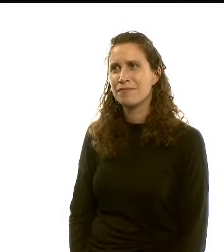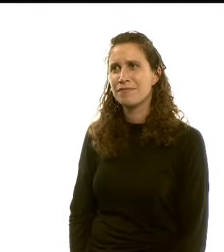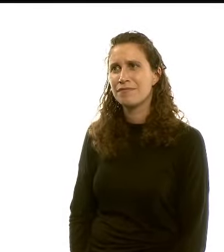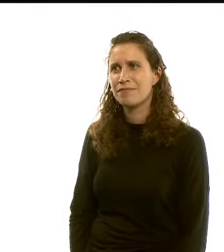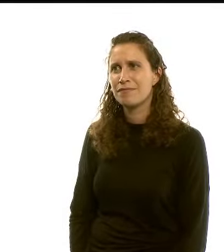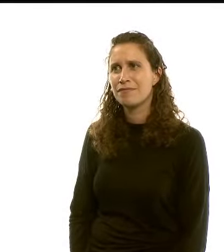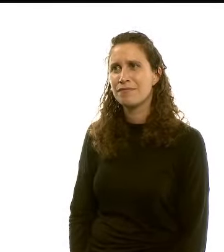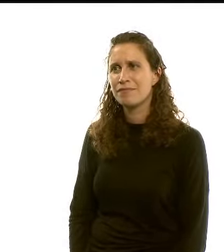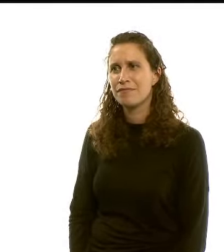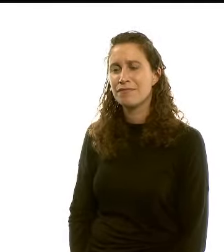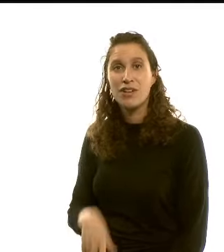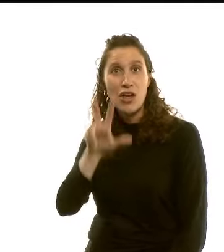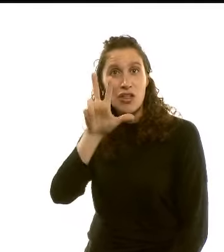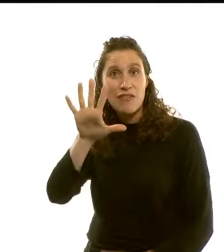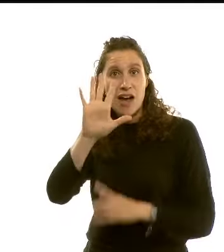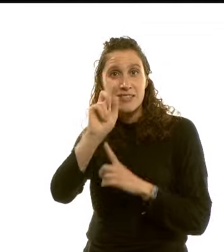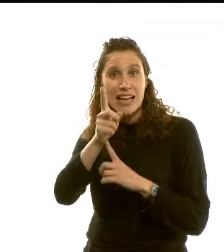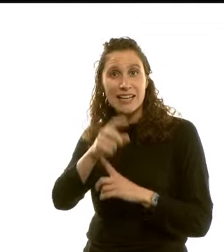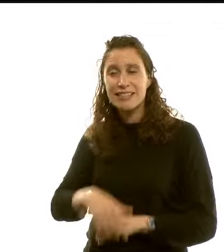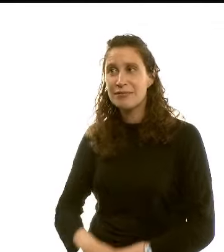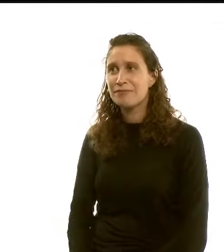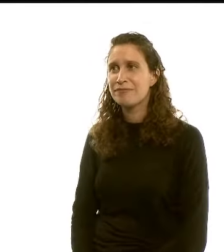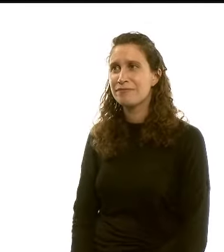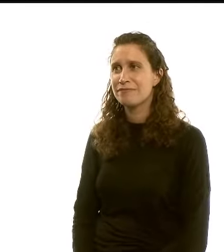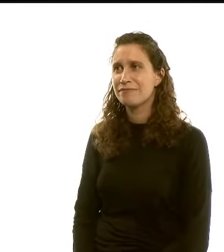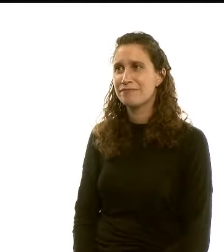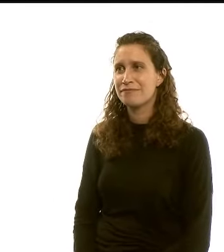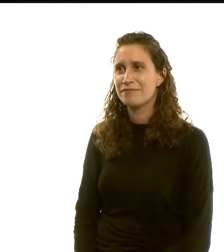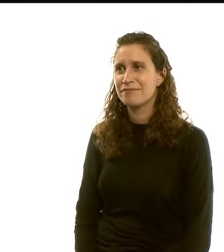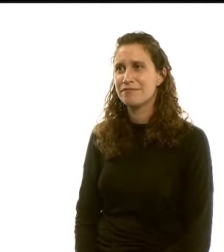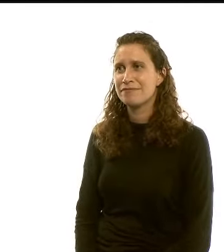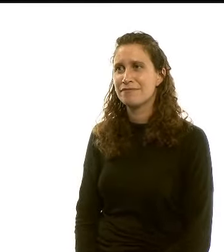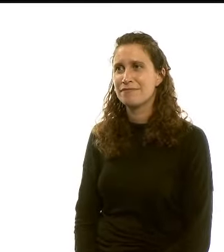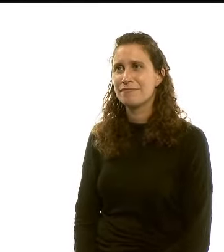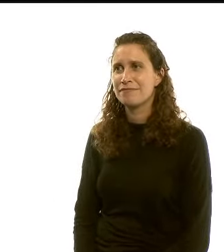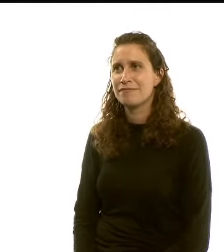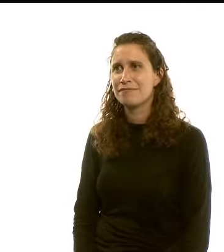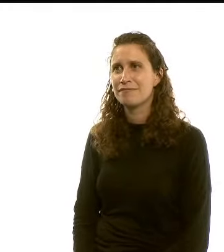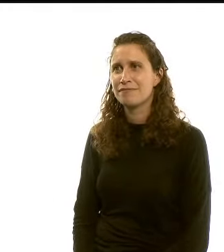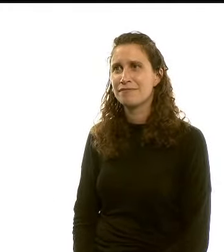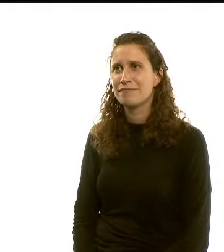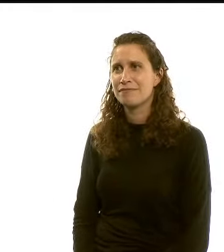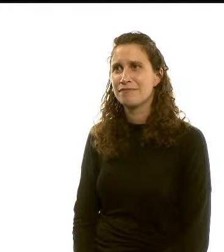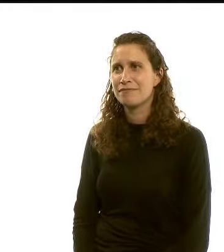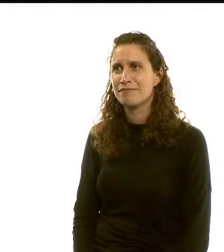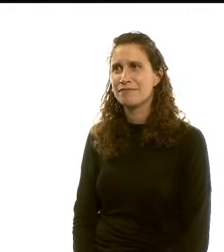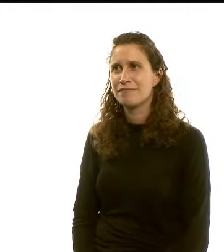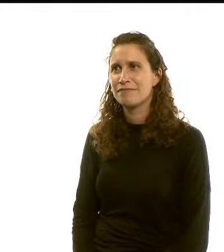in 35 seconds. Lego 35 seconds. Come on. Okay, here we go. Time is ticking.